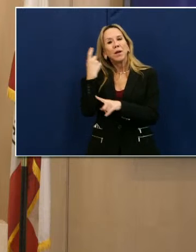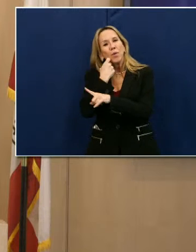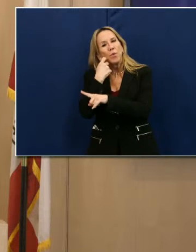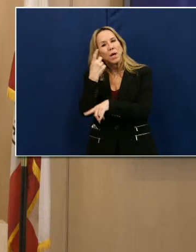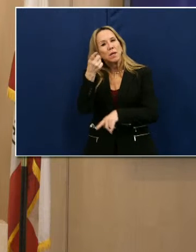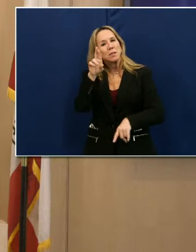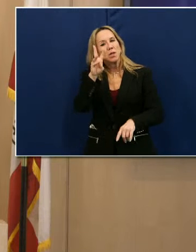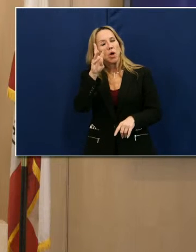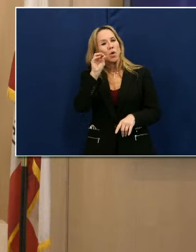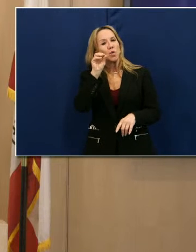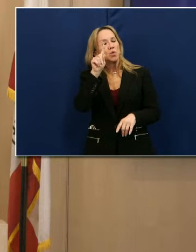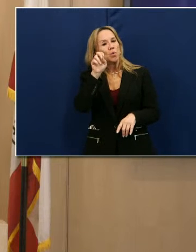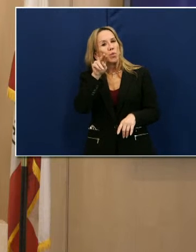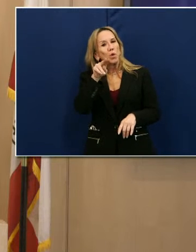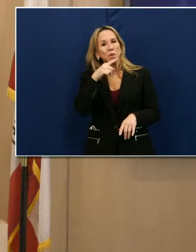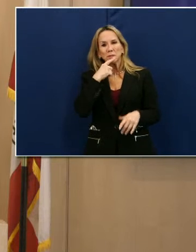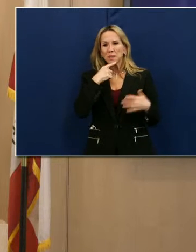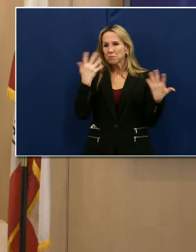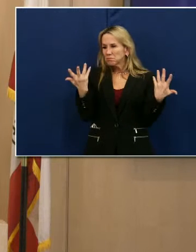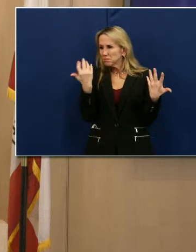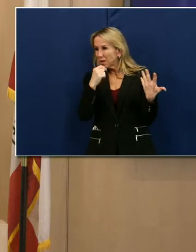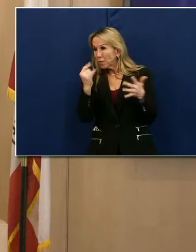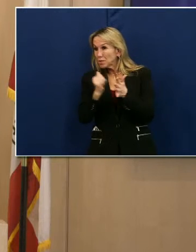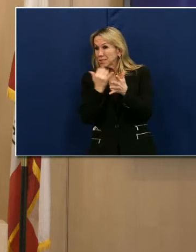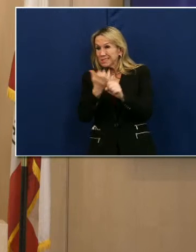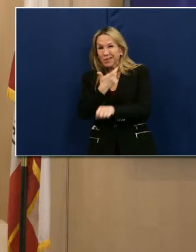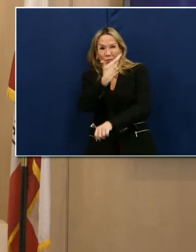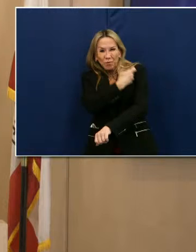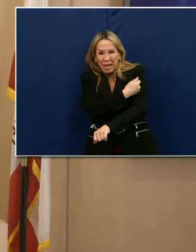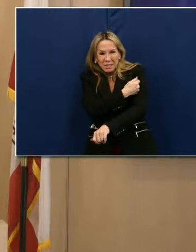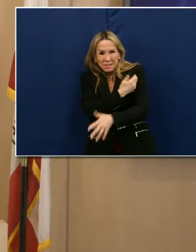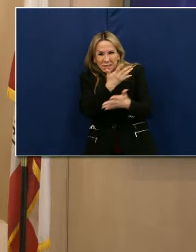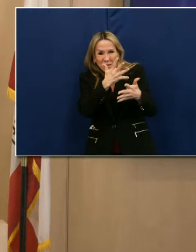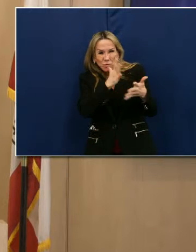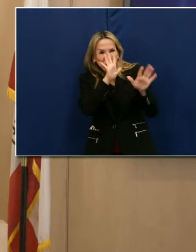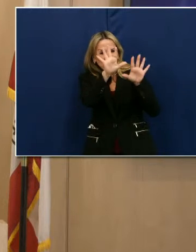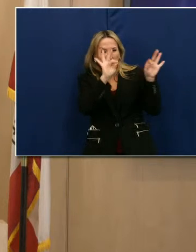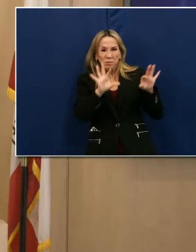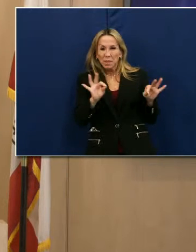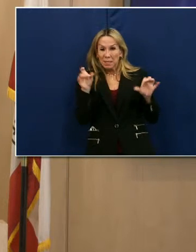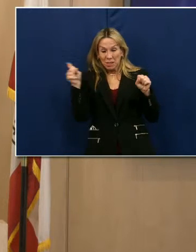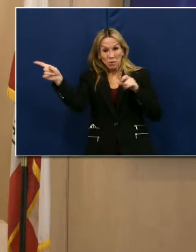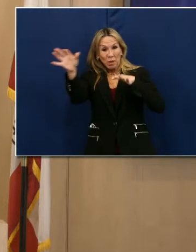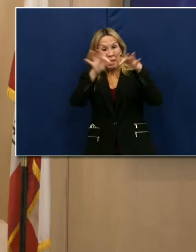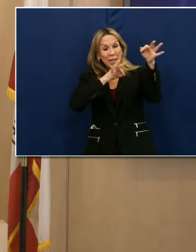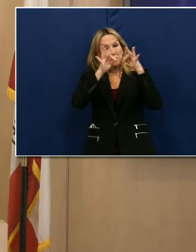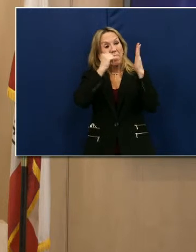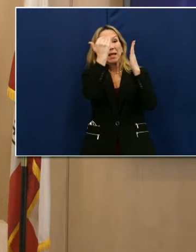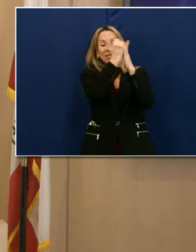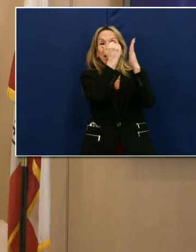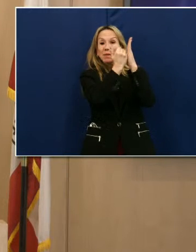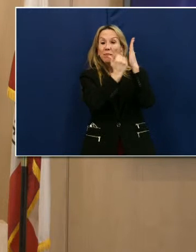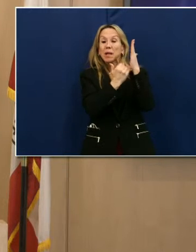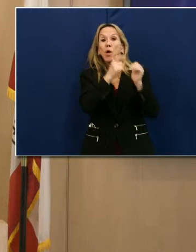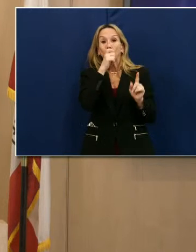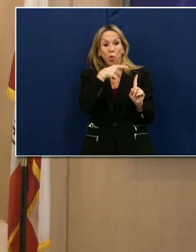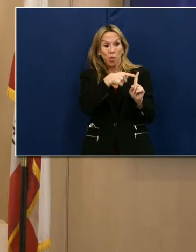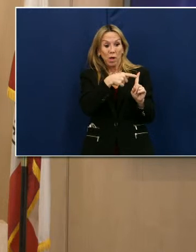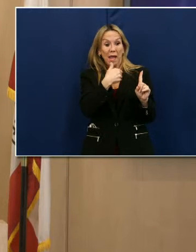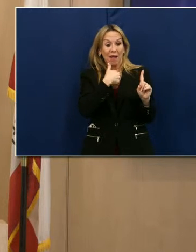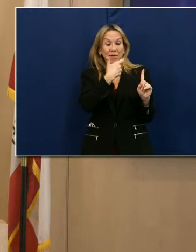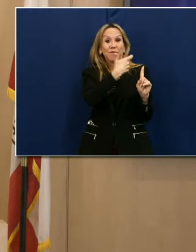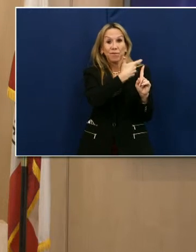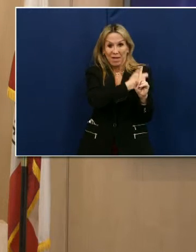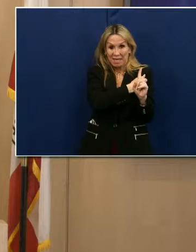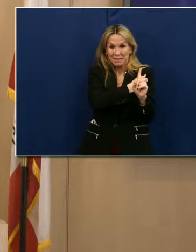doesn't just get the vaccine. So can you take us through the specific steps that are taken to track somebody who gets the vaccine, such as how